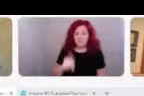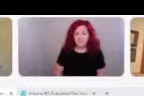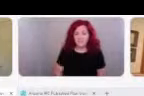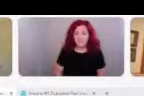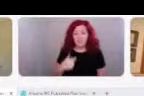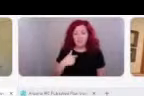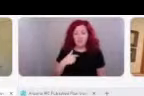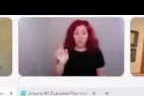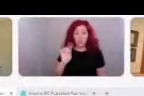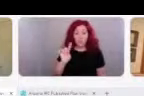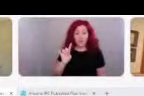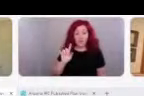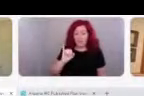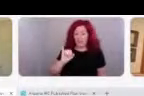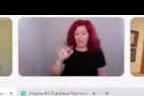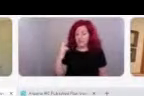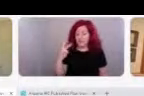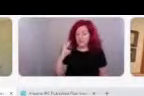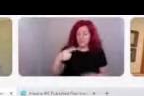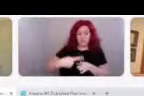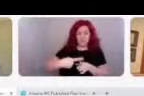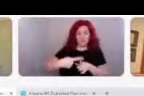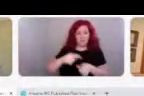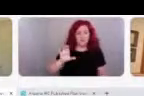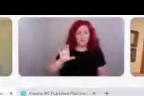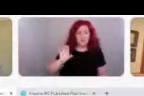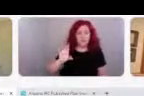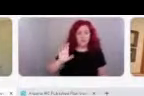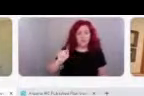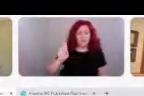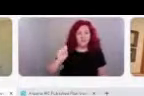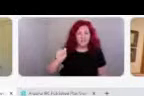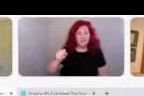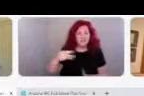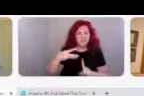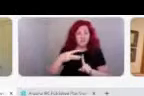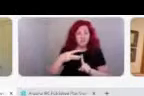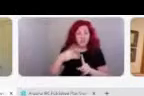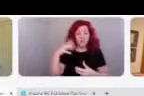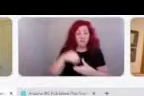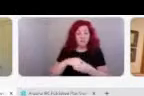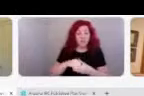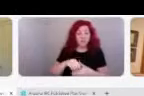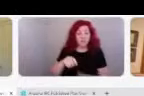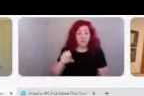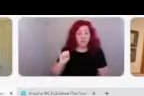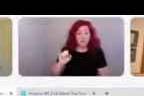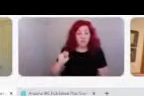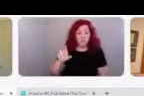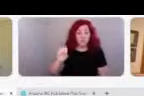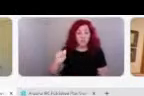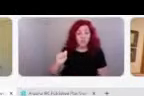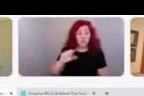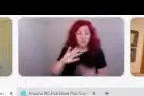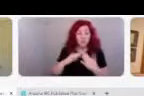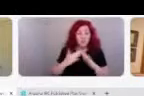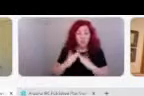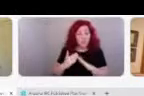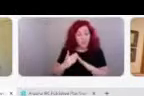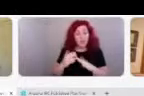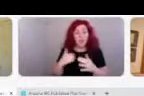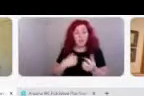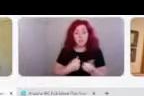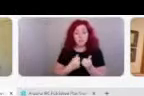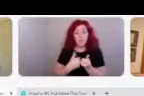i-17 and cactus i am a member of sudanese community and i support